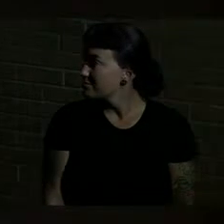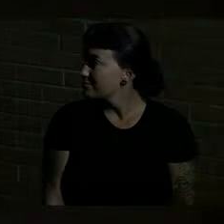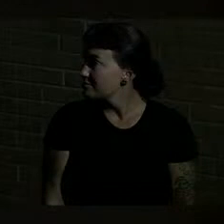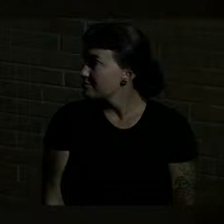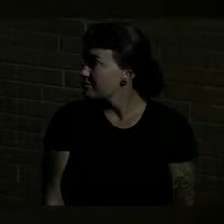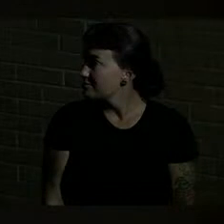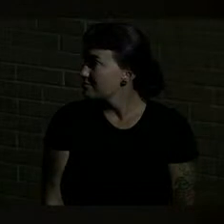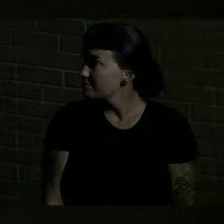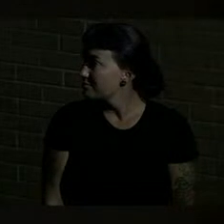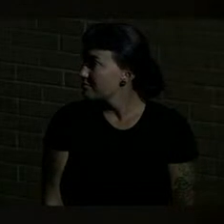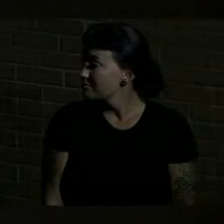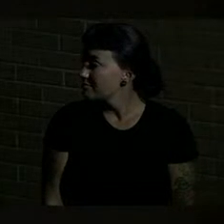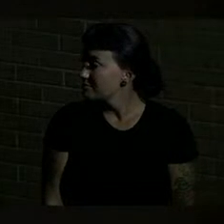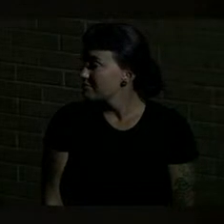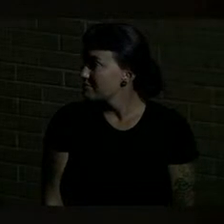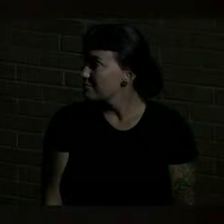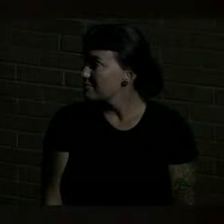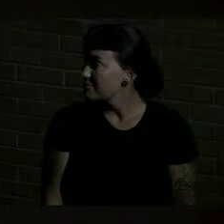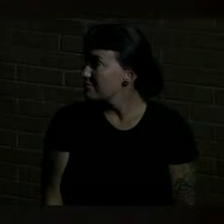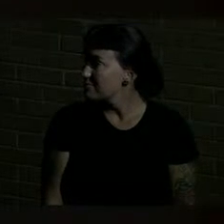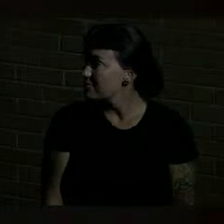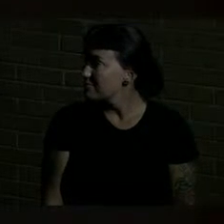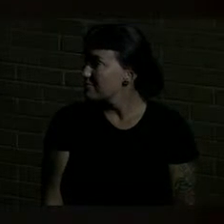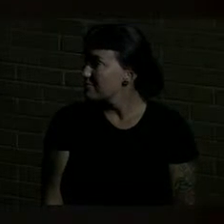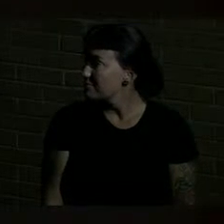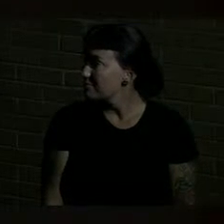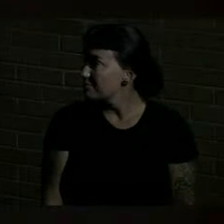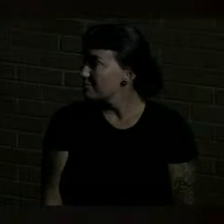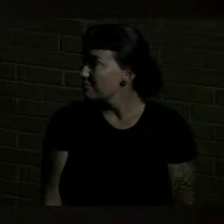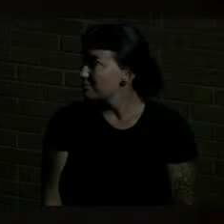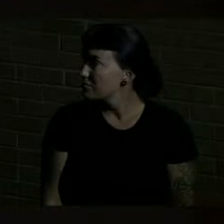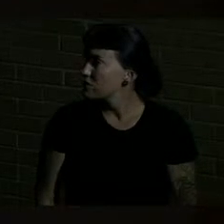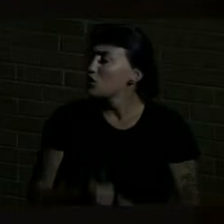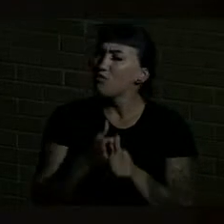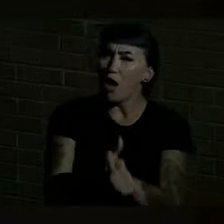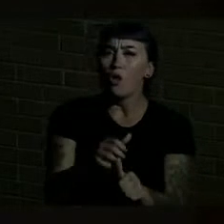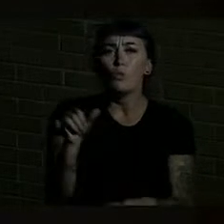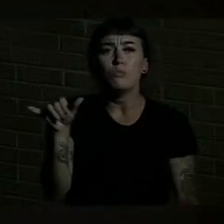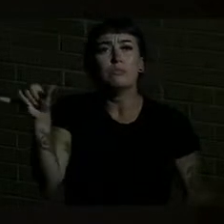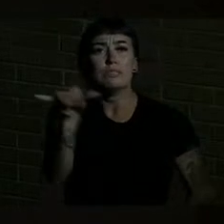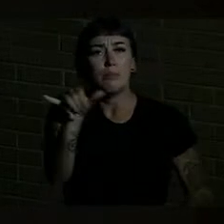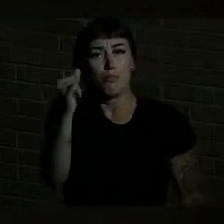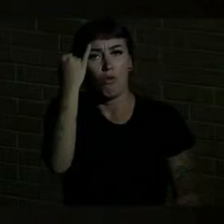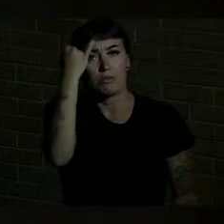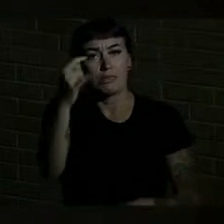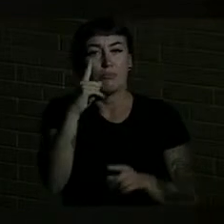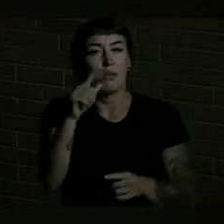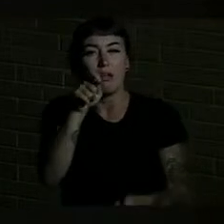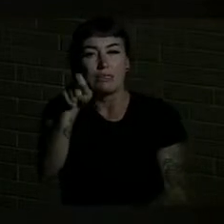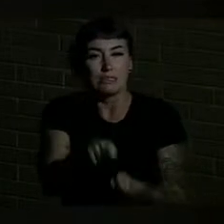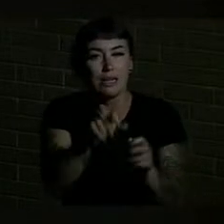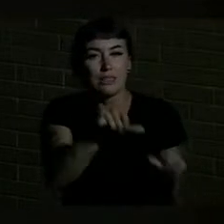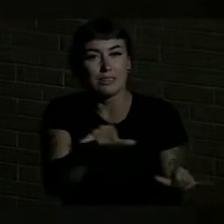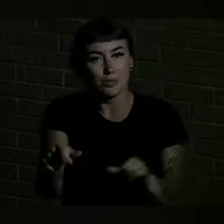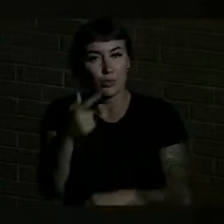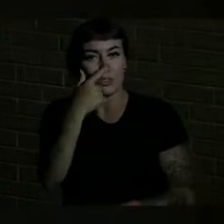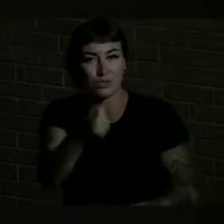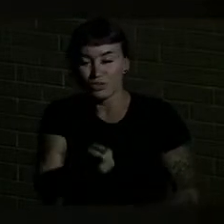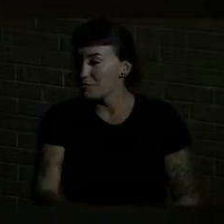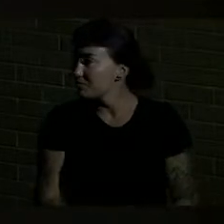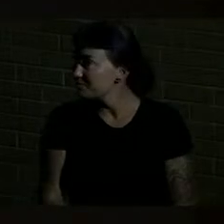And the fact that they followed somewhat the same idea, but not the identical design, was very interesting to me.